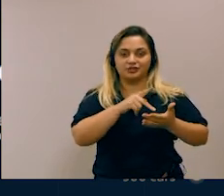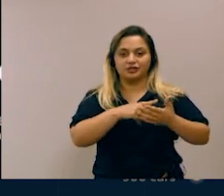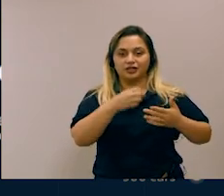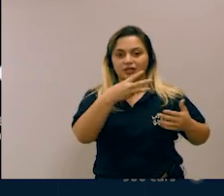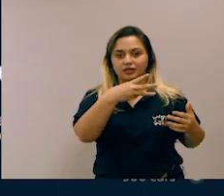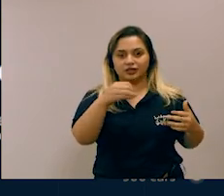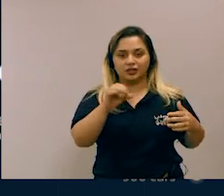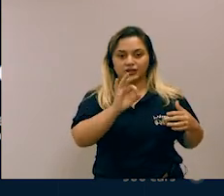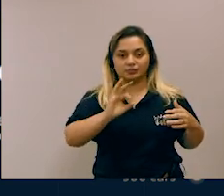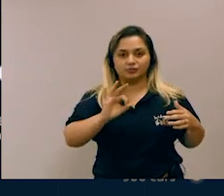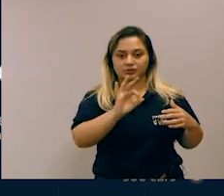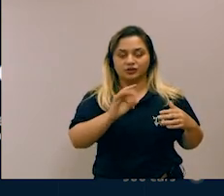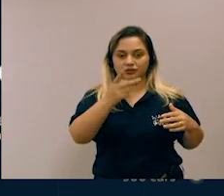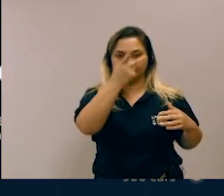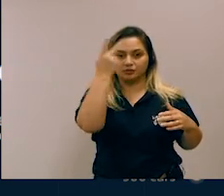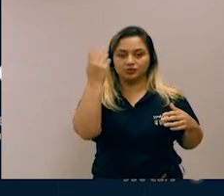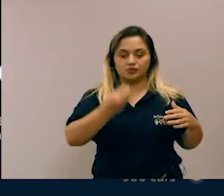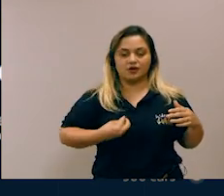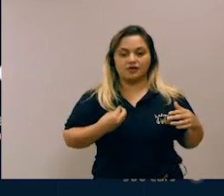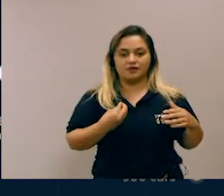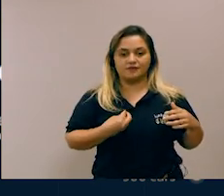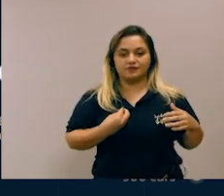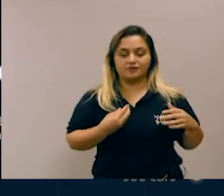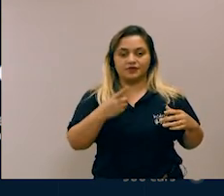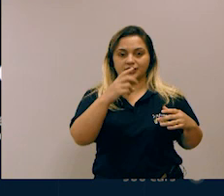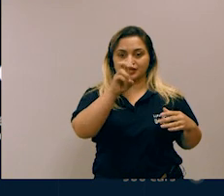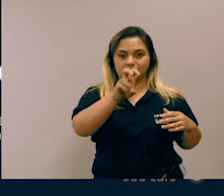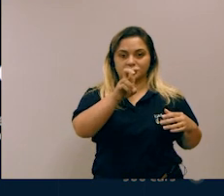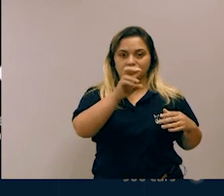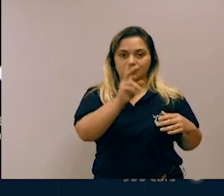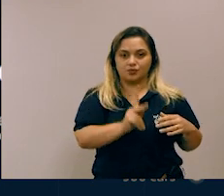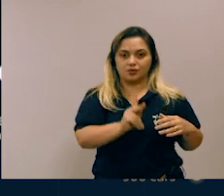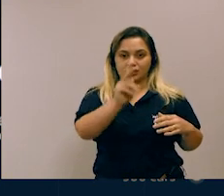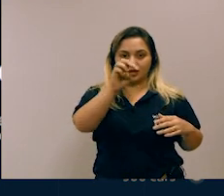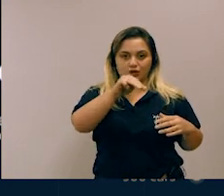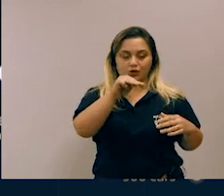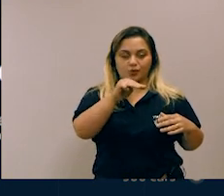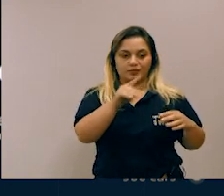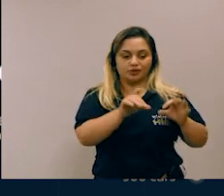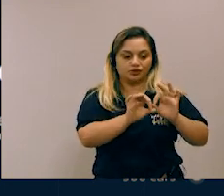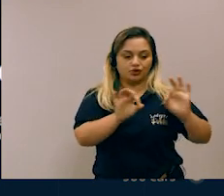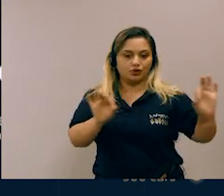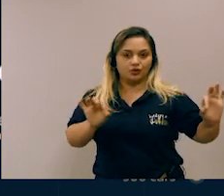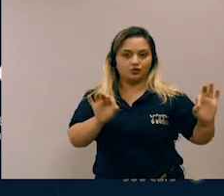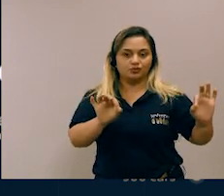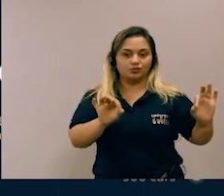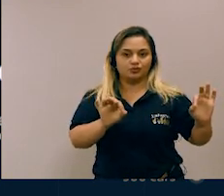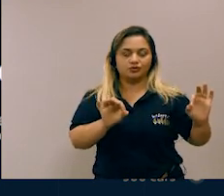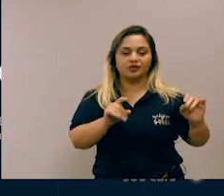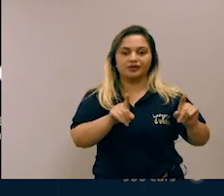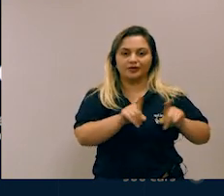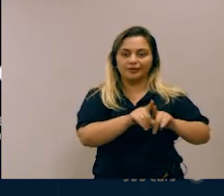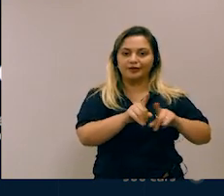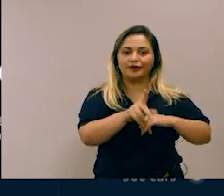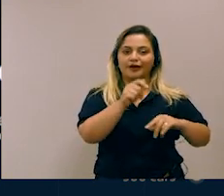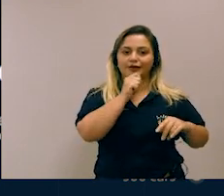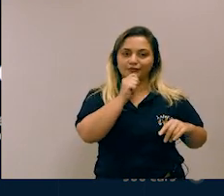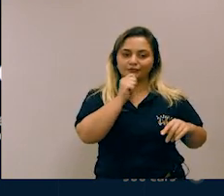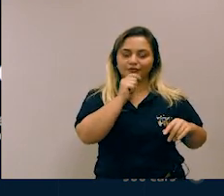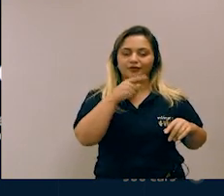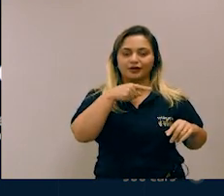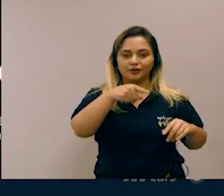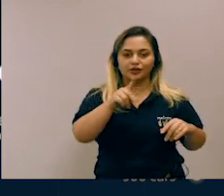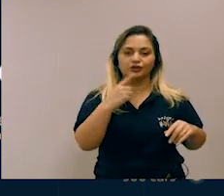to 5 kilometers from the industrial area and still commute alone by car. 5 kilometers is not a lot